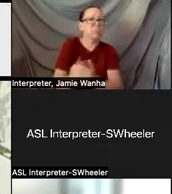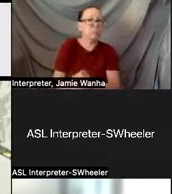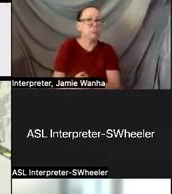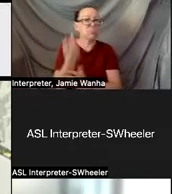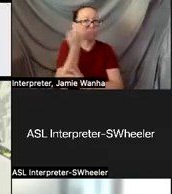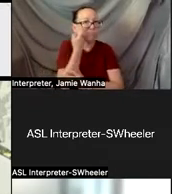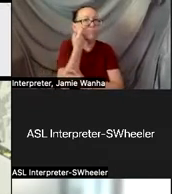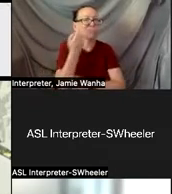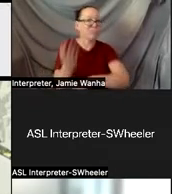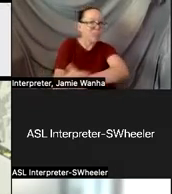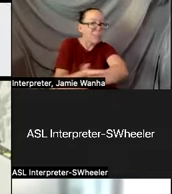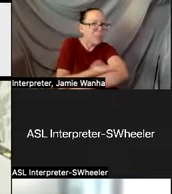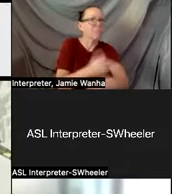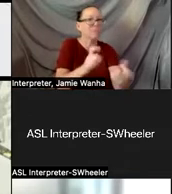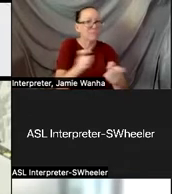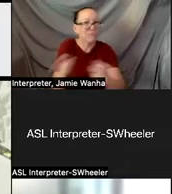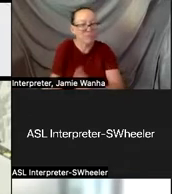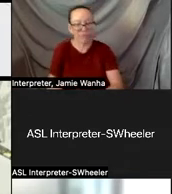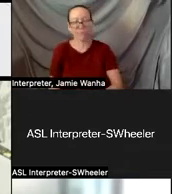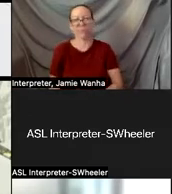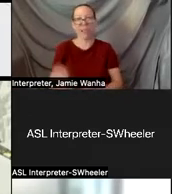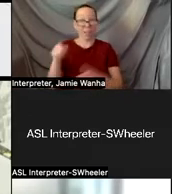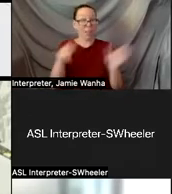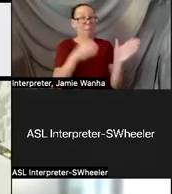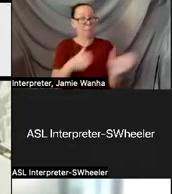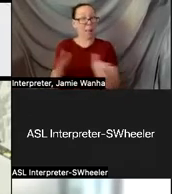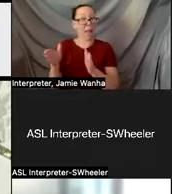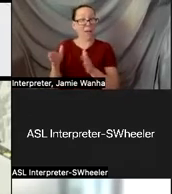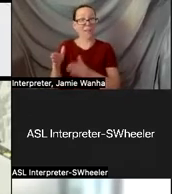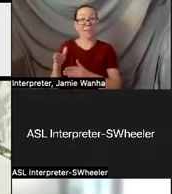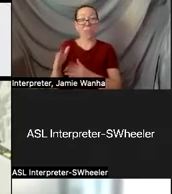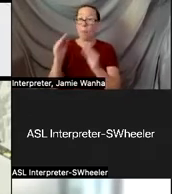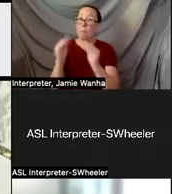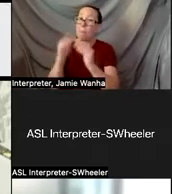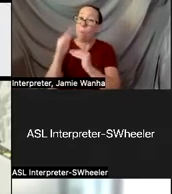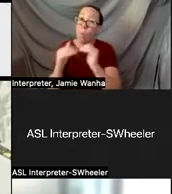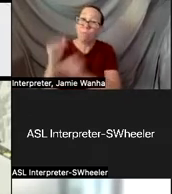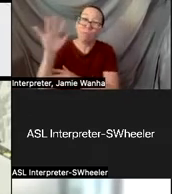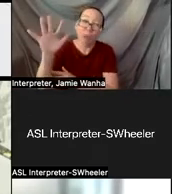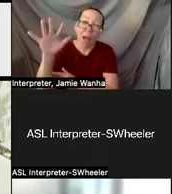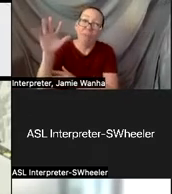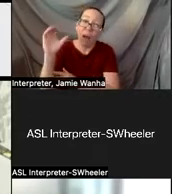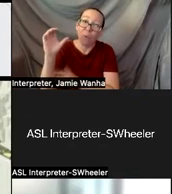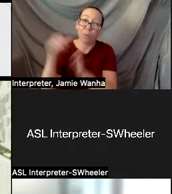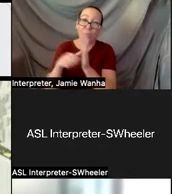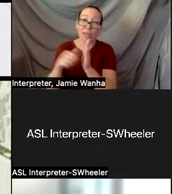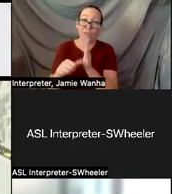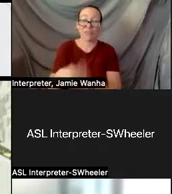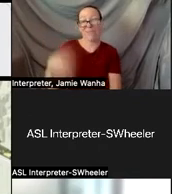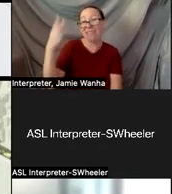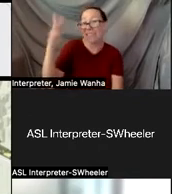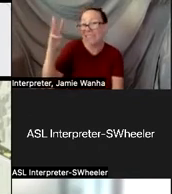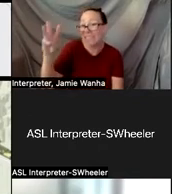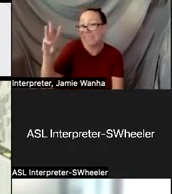plan. And this plan actually is a big plan, over 500 pages. It has 16 annexes